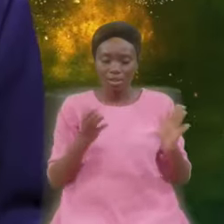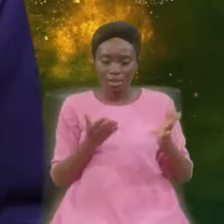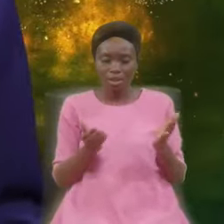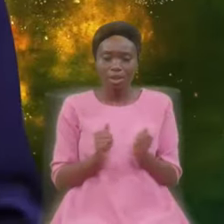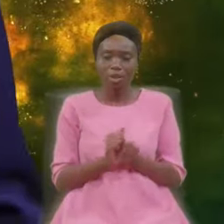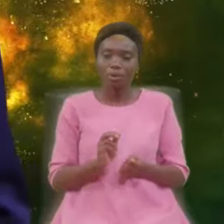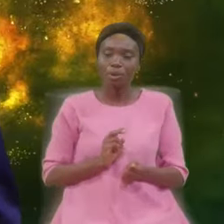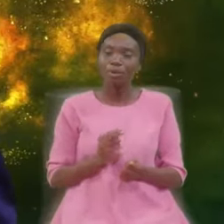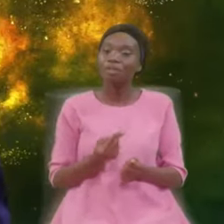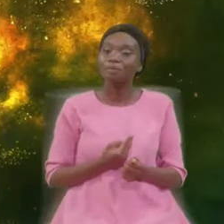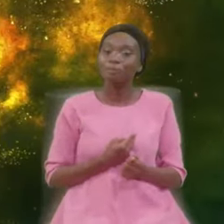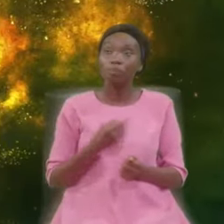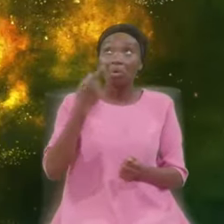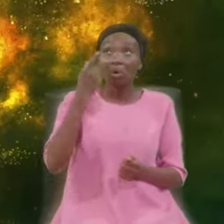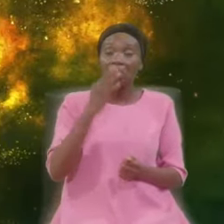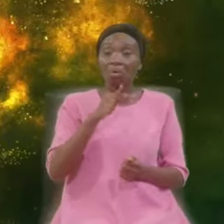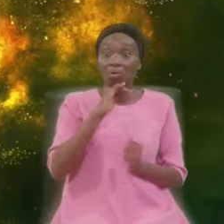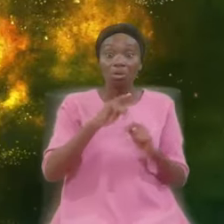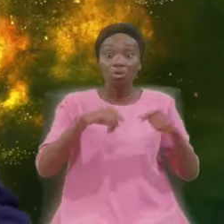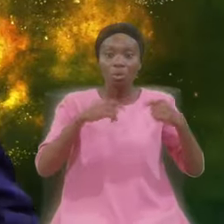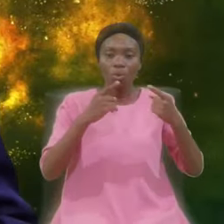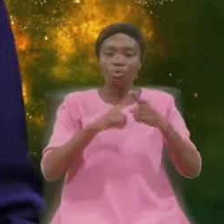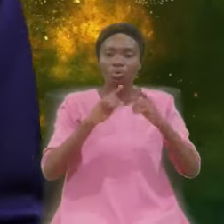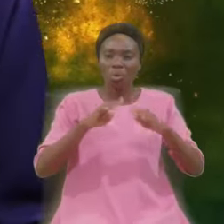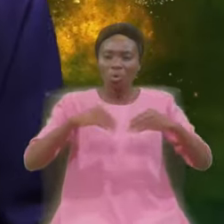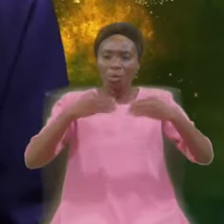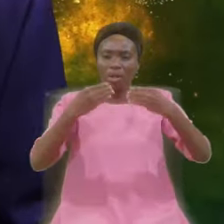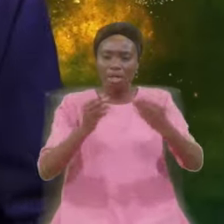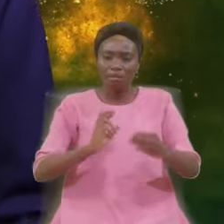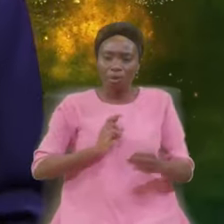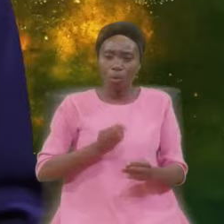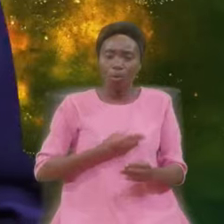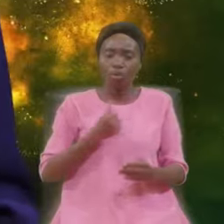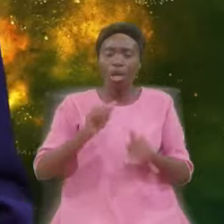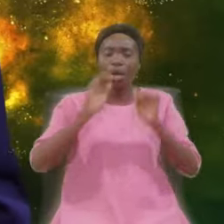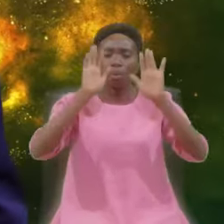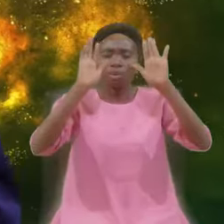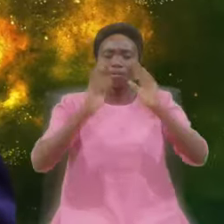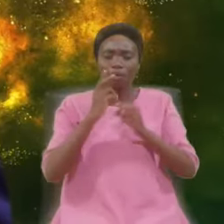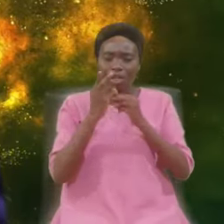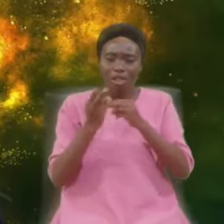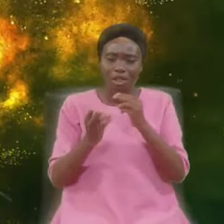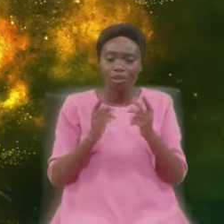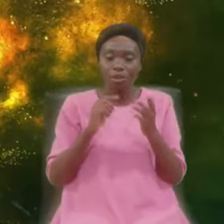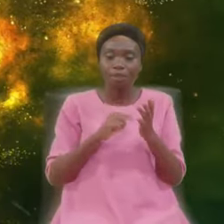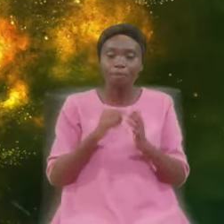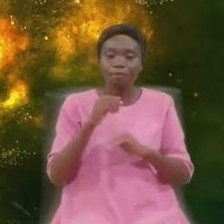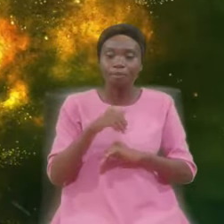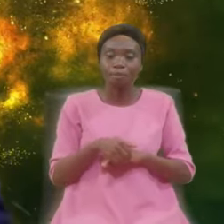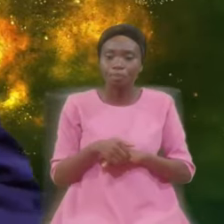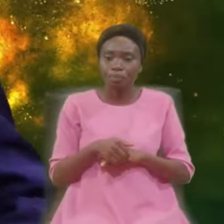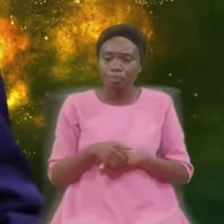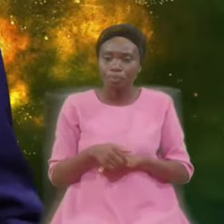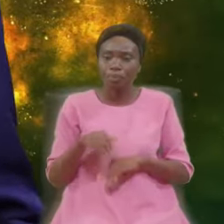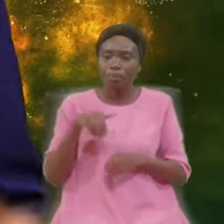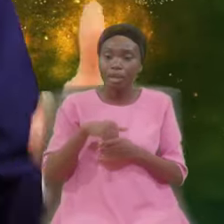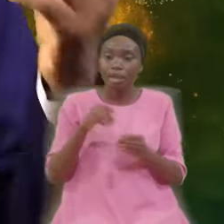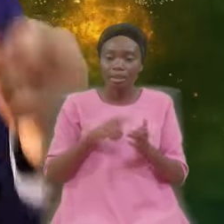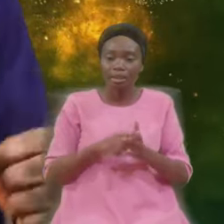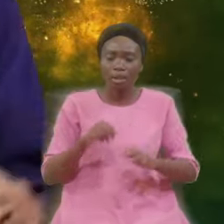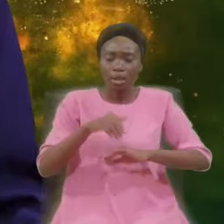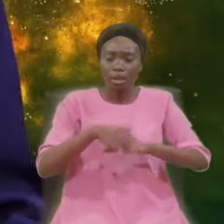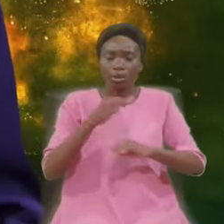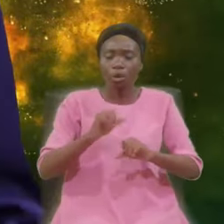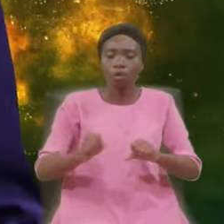us. God is going to give us a wonderful visitation tonight during this night